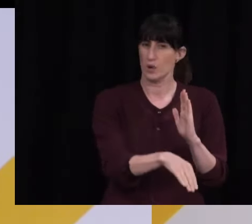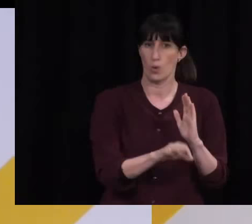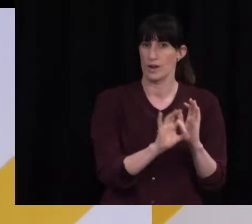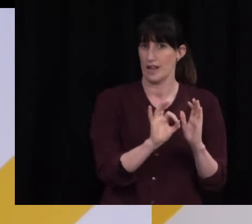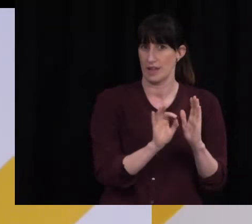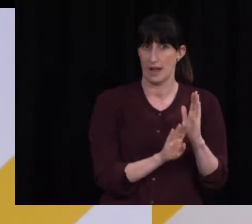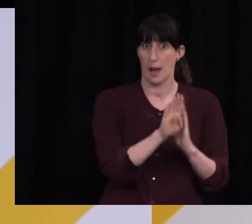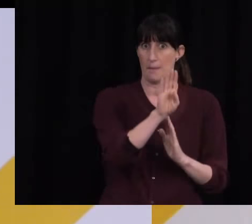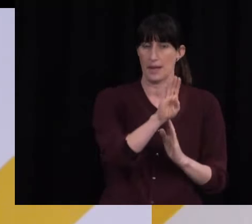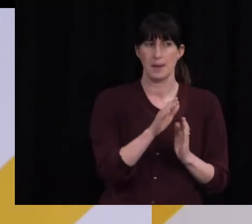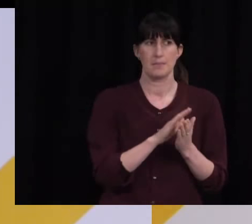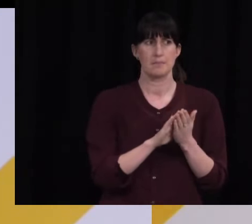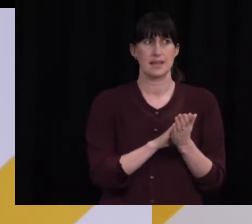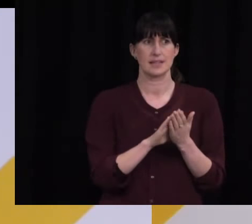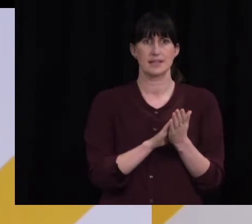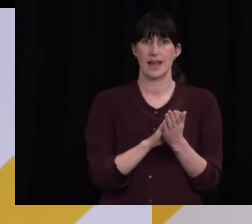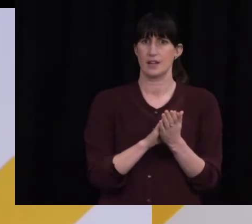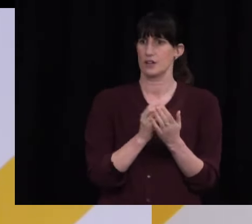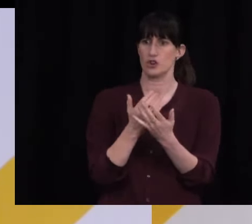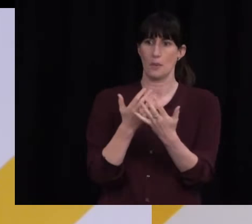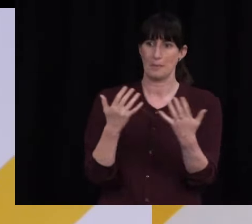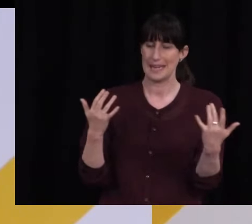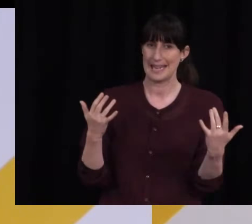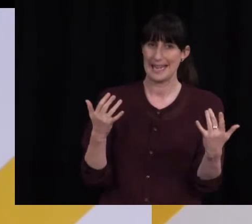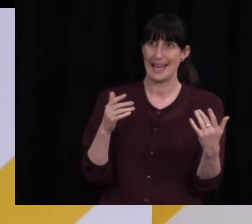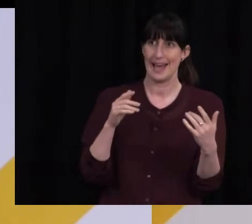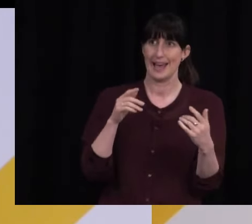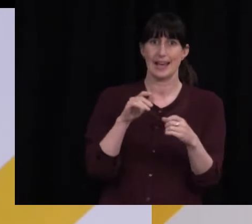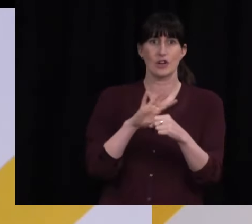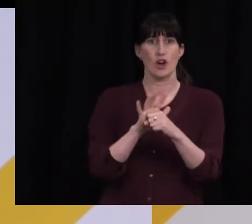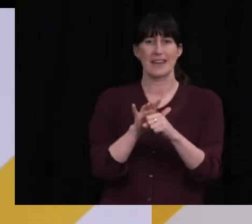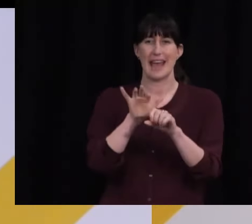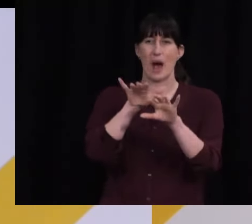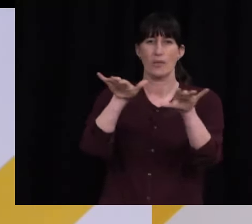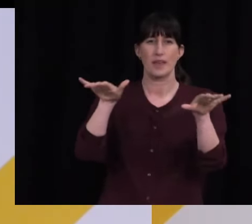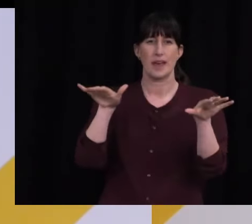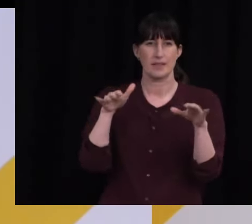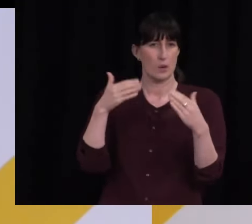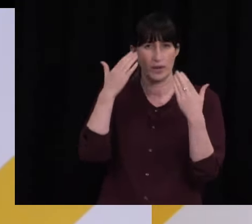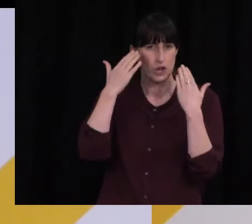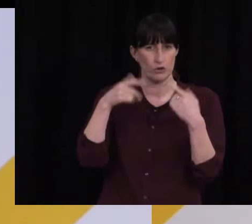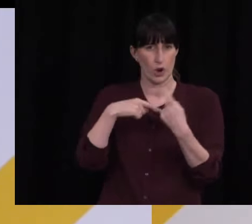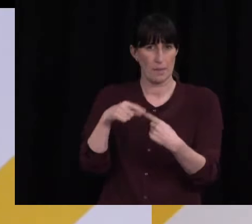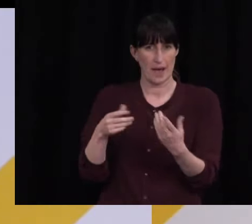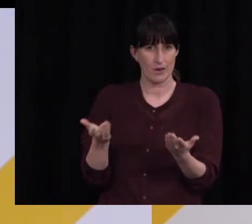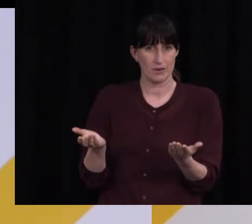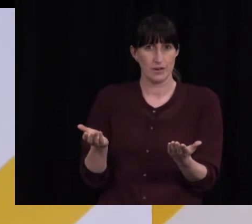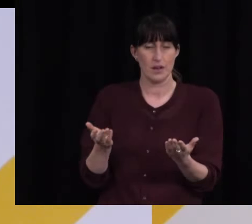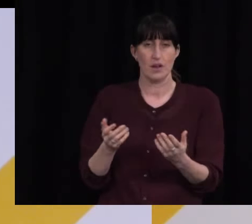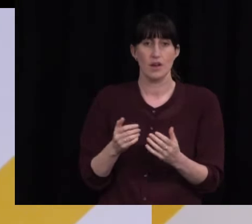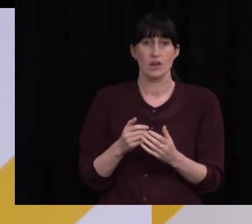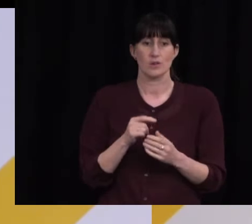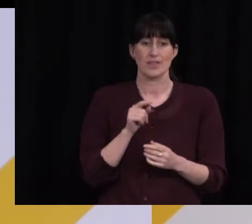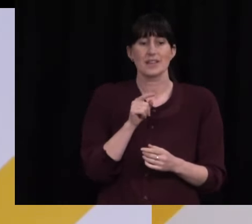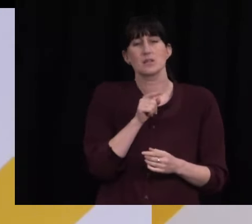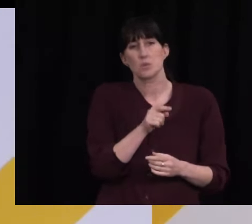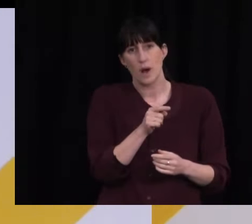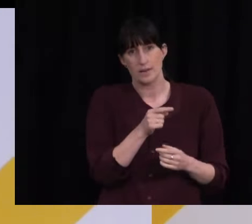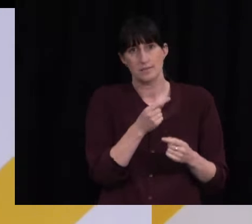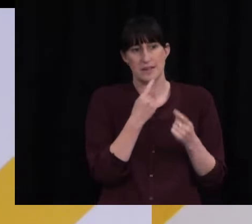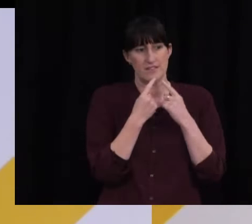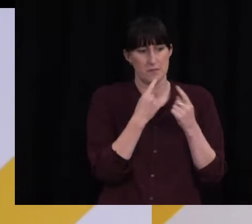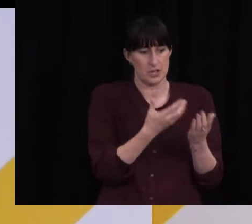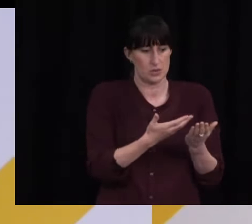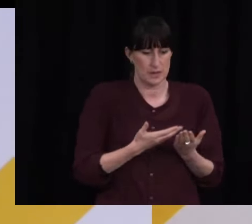there, which is reassuring, that we're not aware of. So it's just one of the pieces of information we take into account. But I think the key